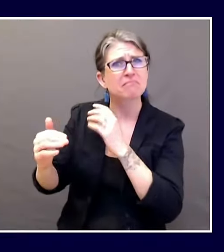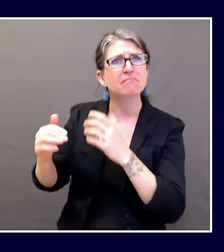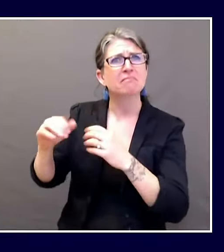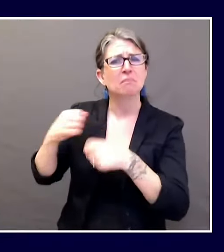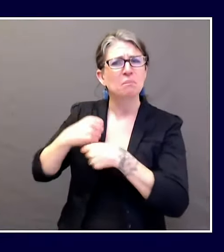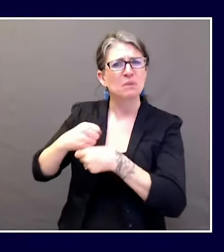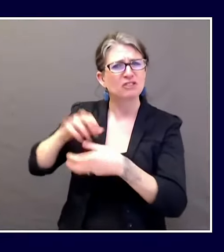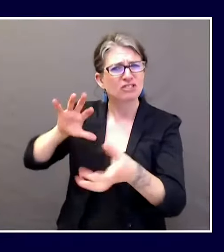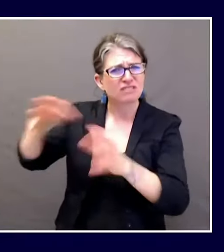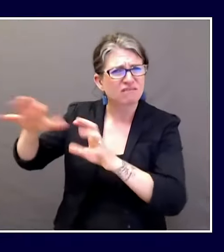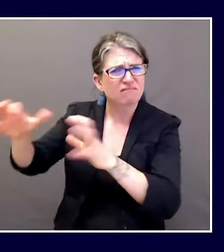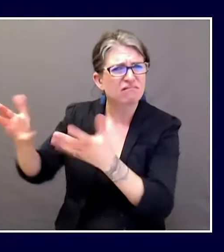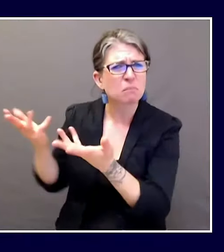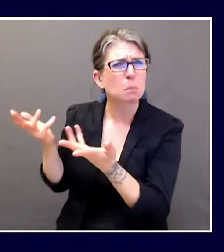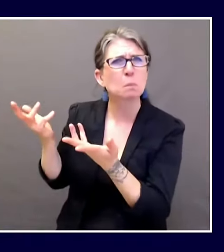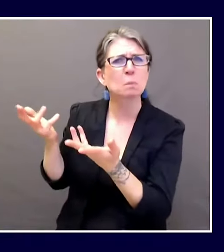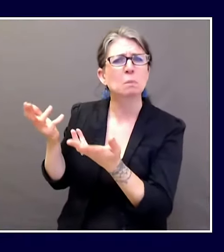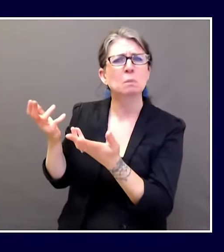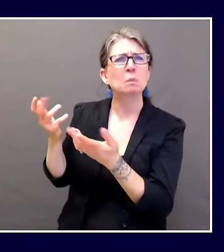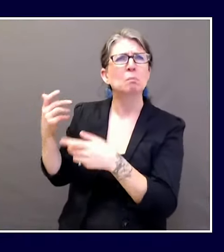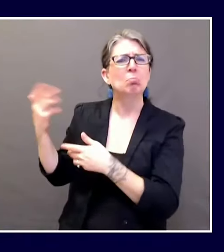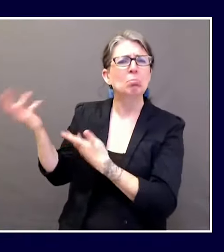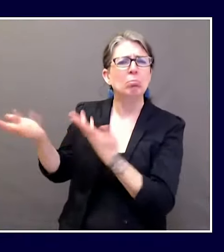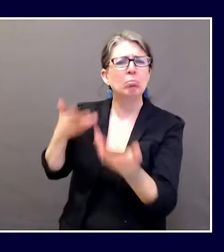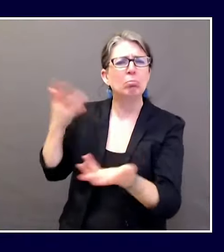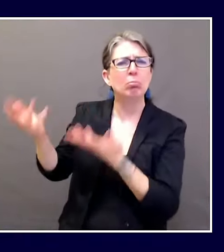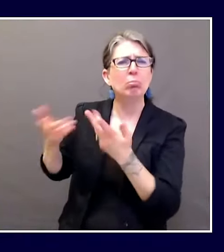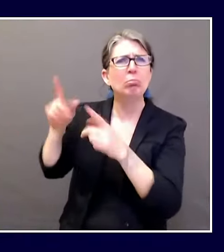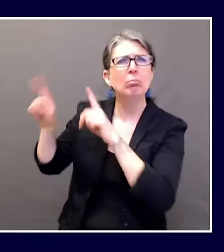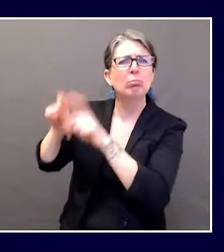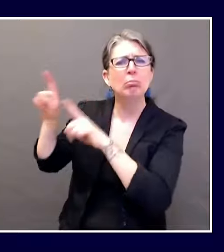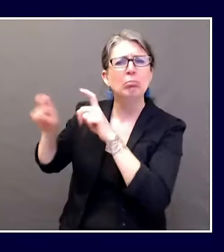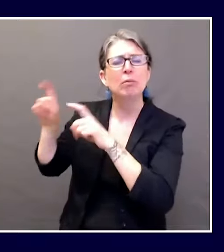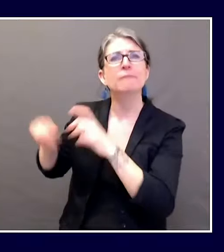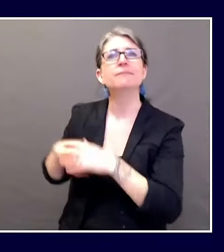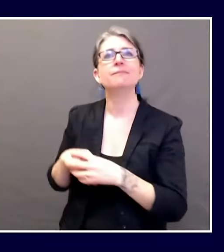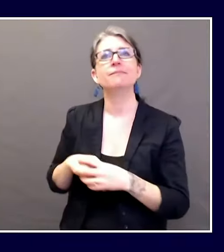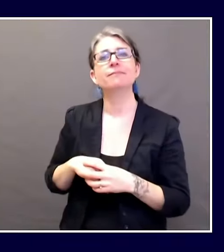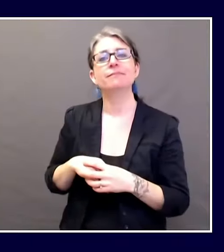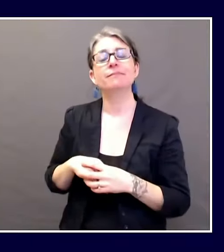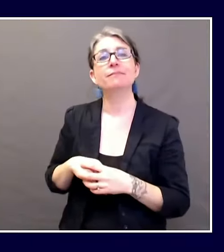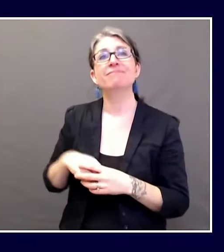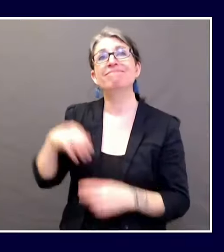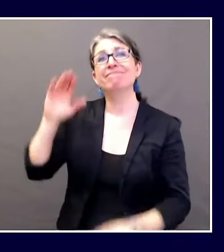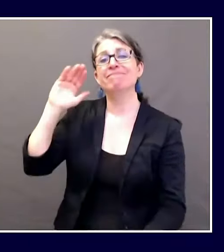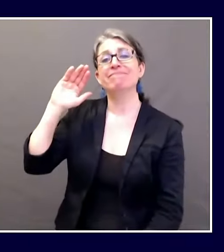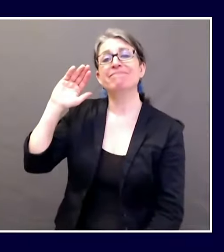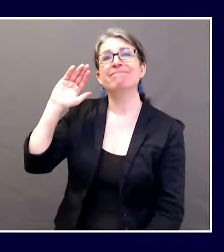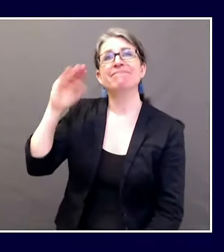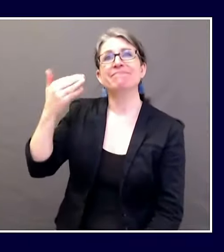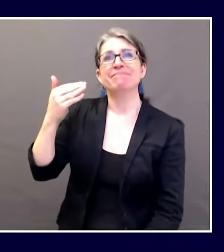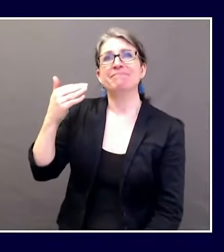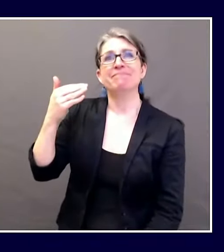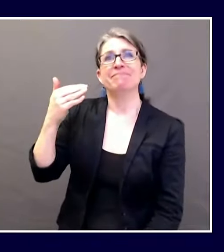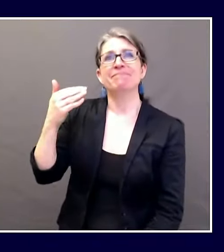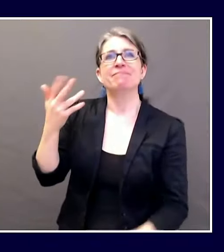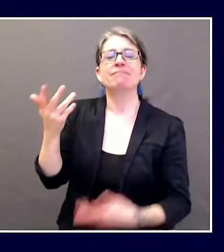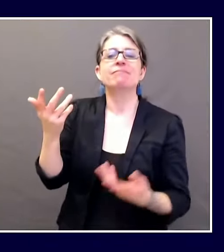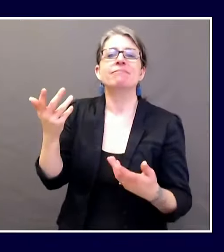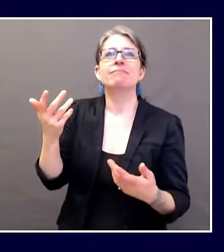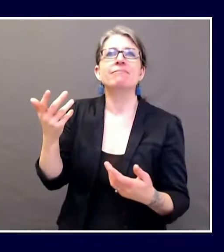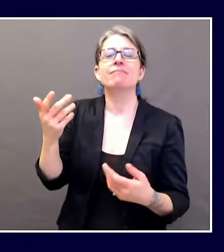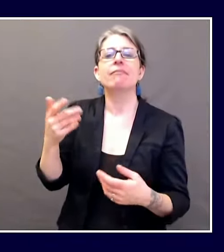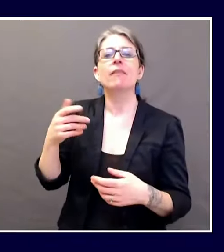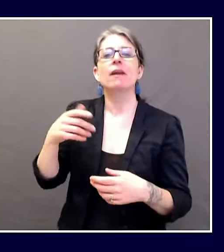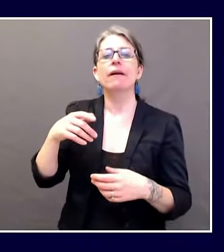what's going on is just the various production supply chains that are involved in taking a vaccine from its